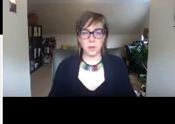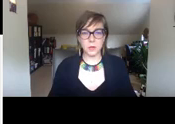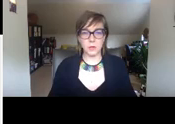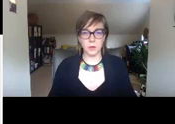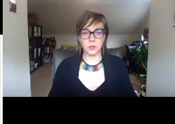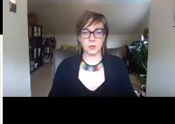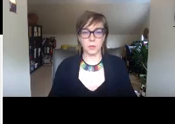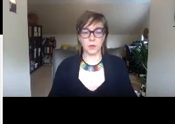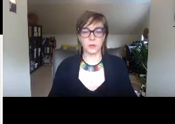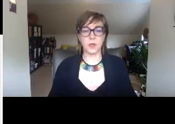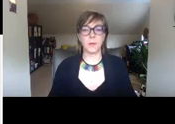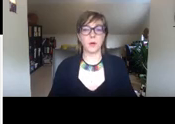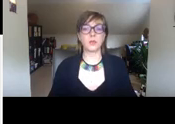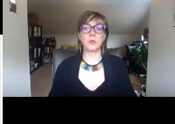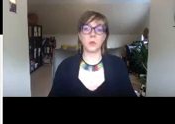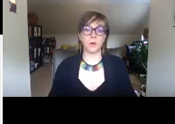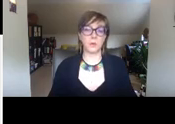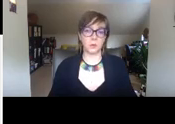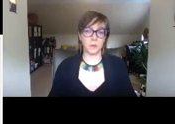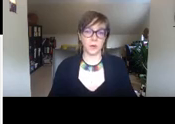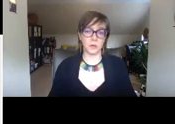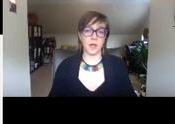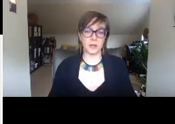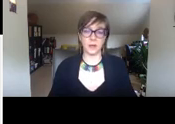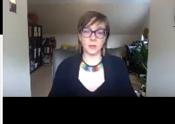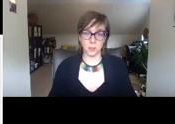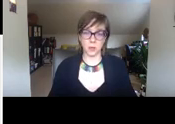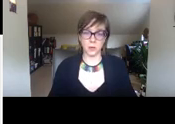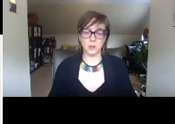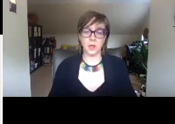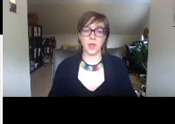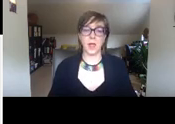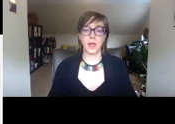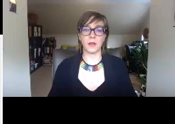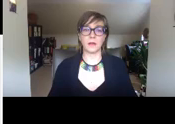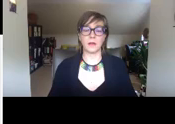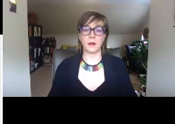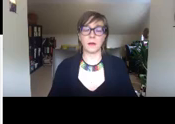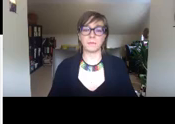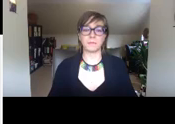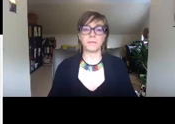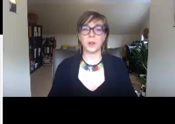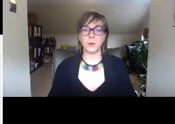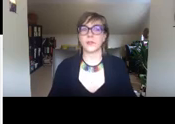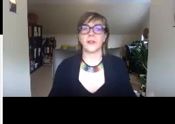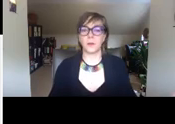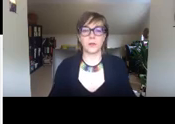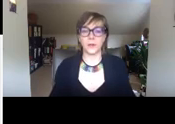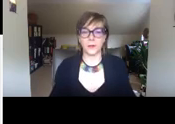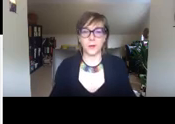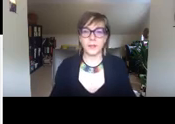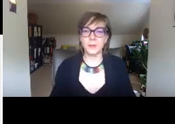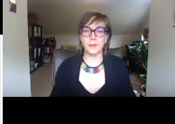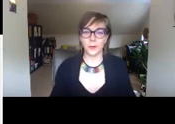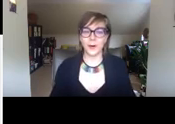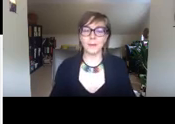about spoken language interpreters, but also a lot of news about the ASL interpreters. And, which is like, wow, you